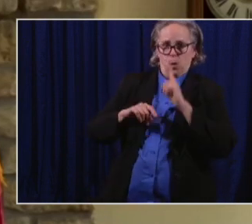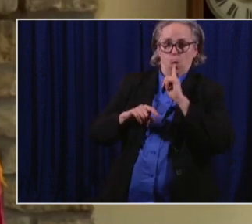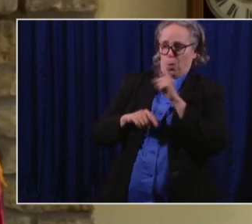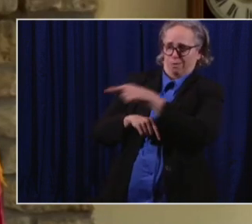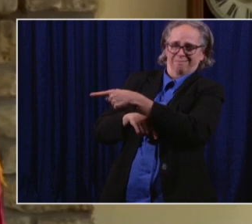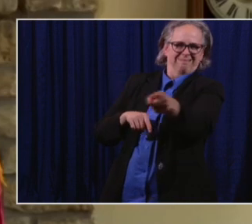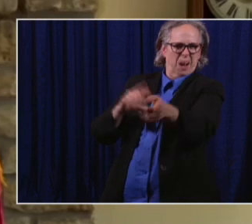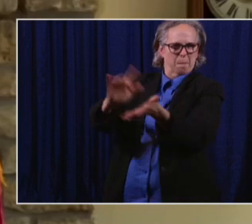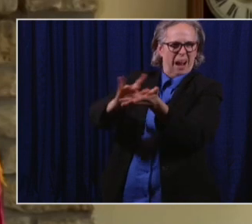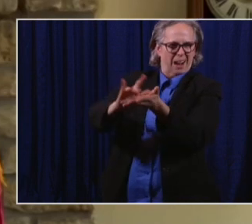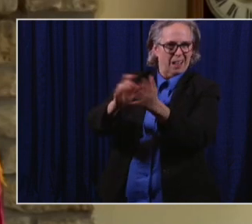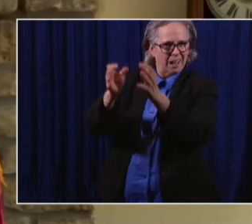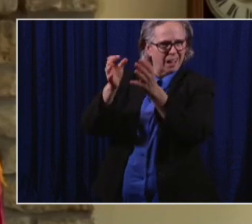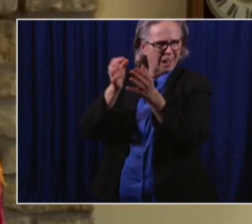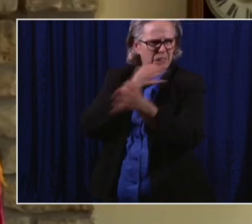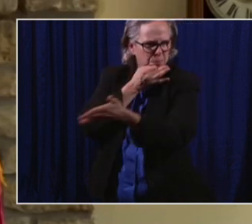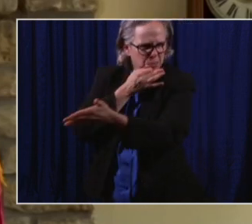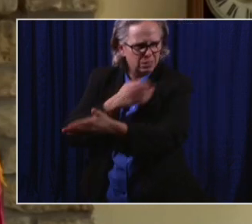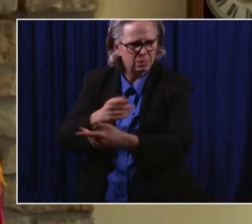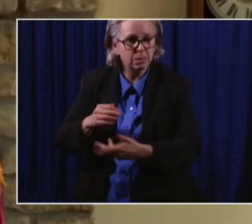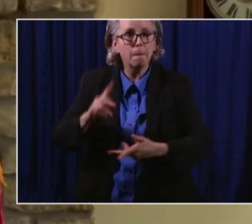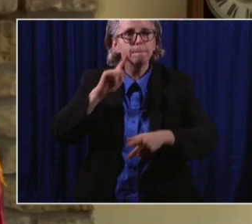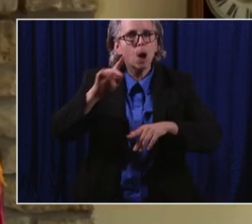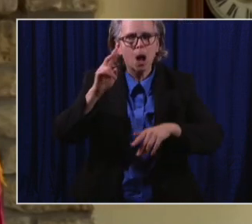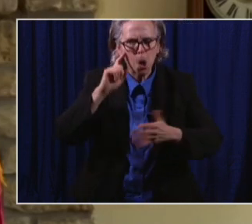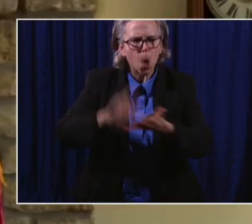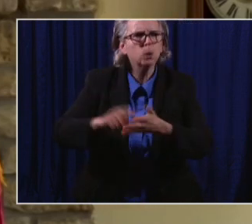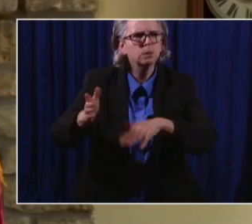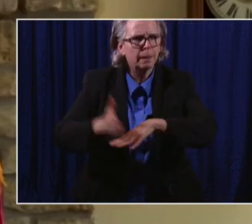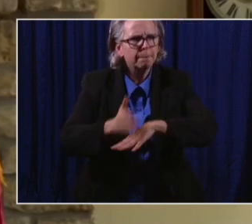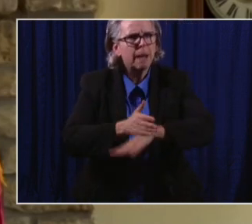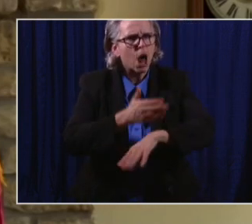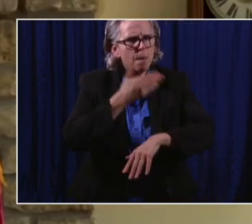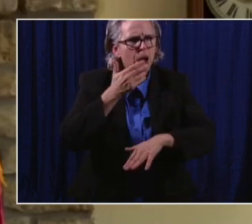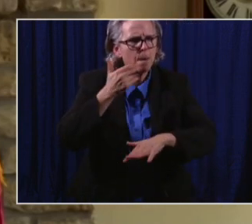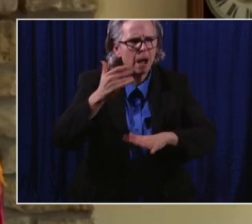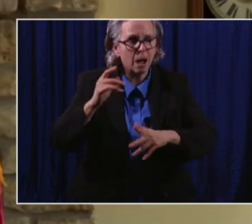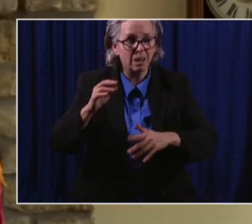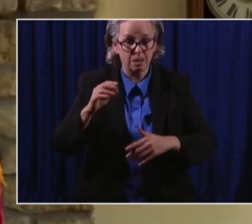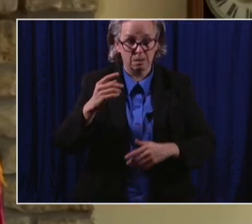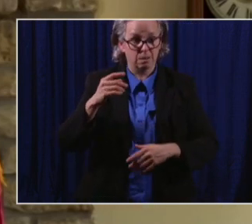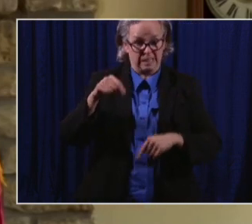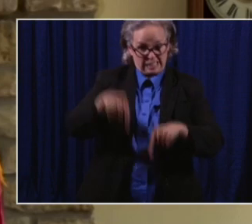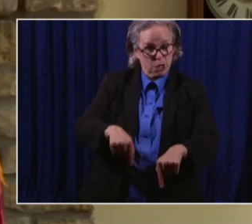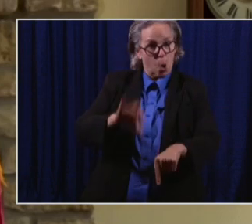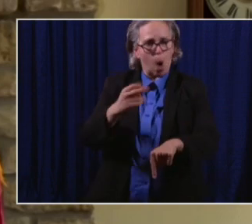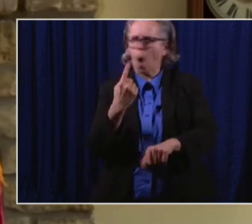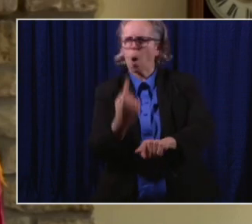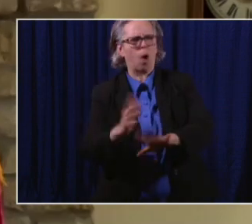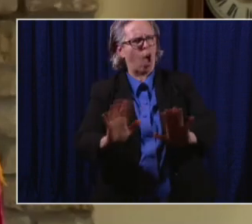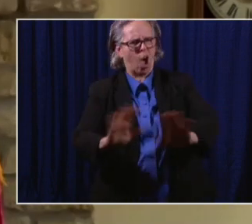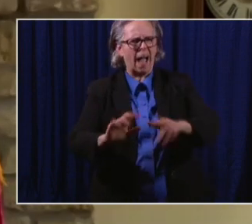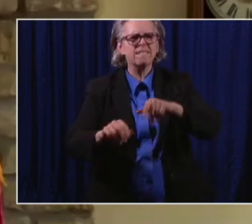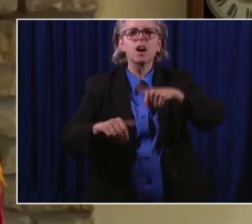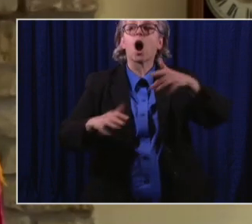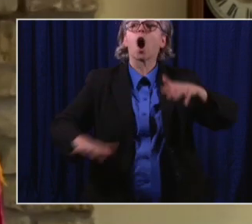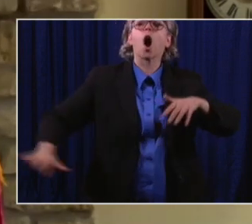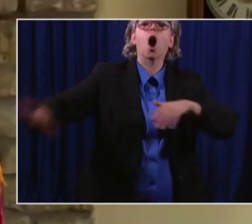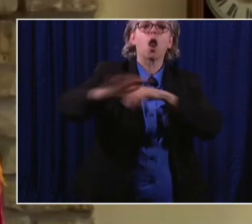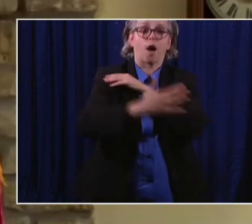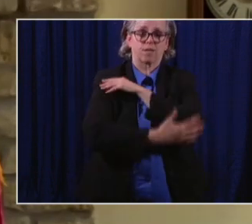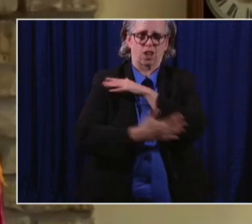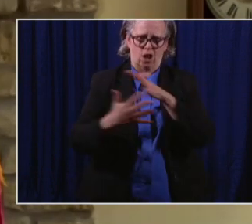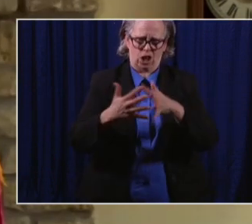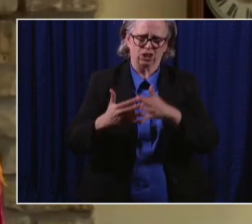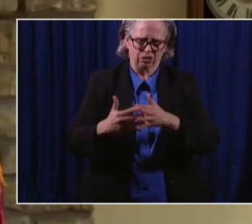the right direction, not just in Ohio, but as a country. We have some of the world's most premier